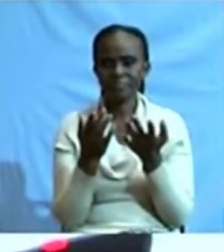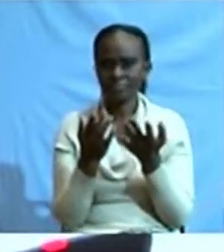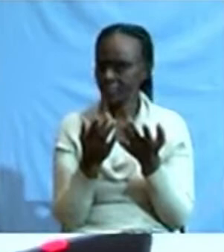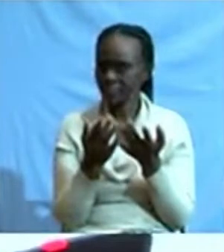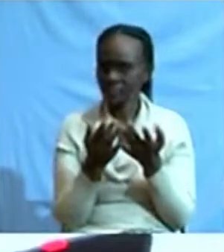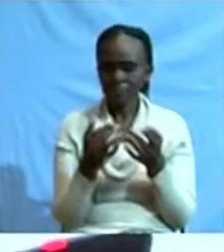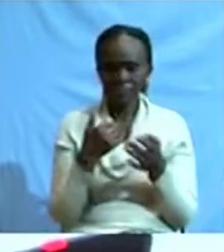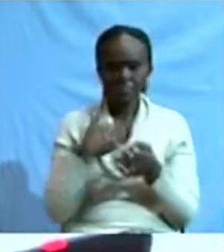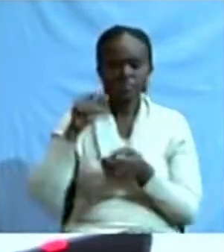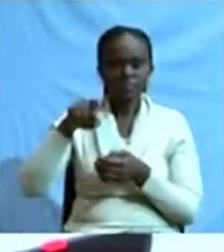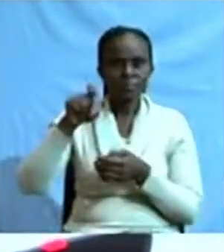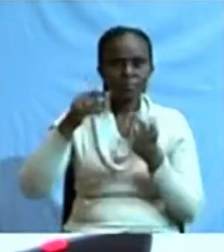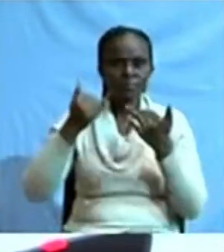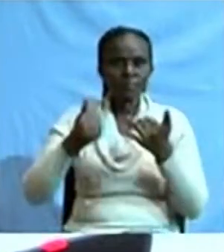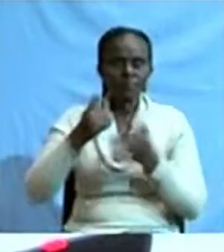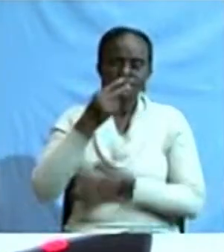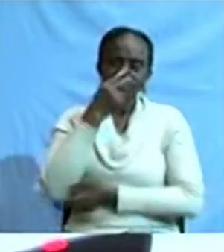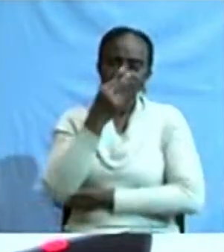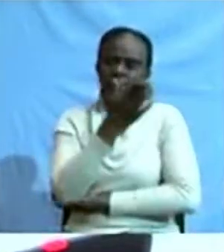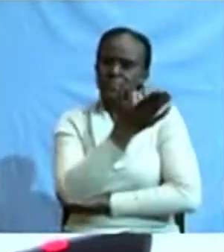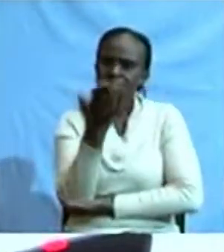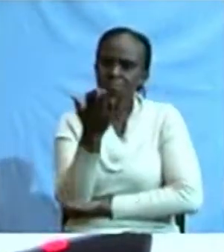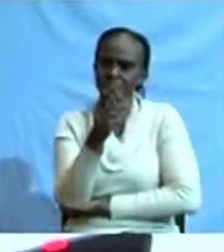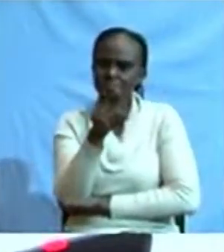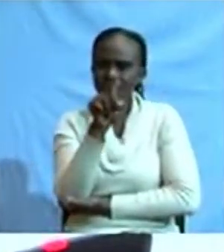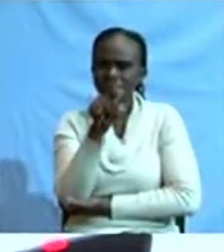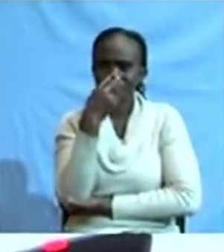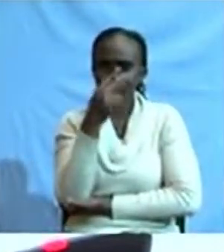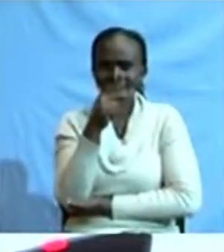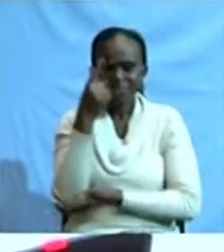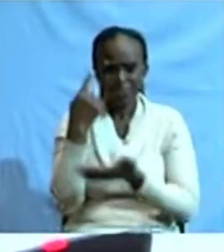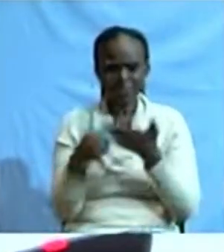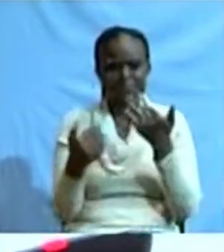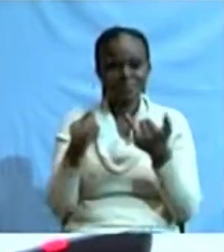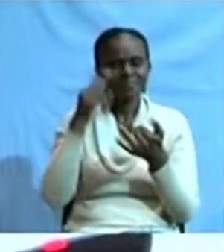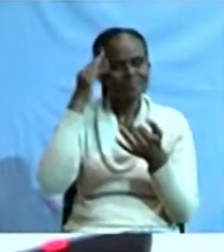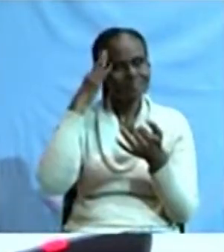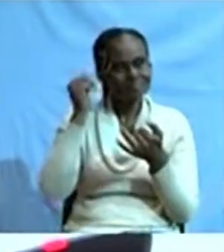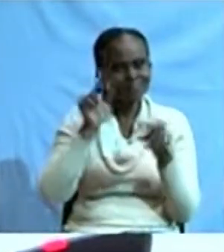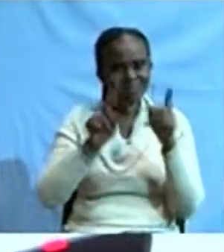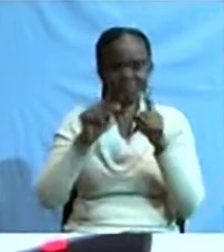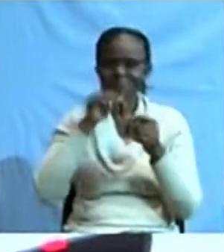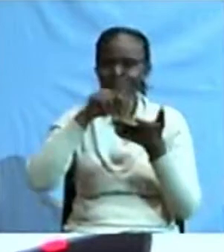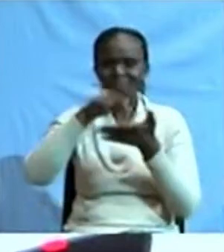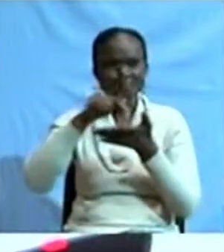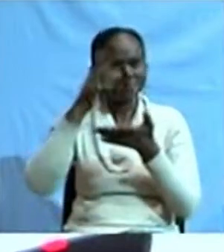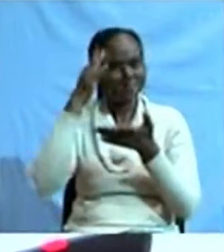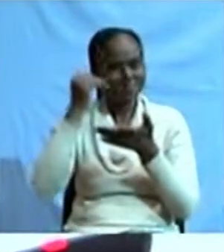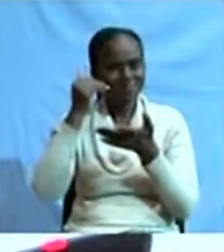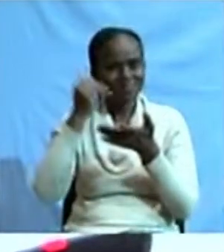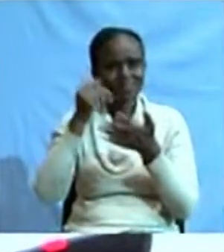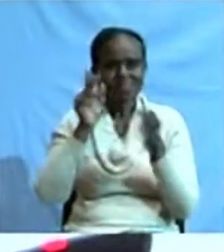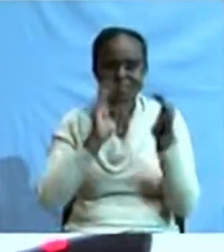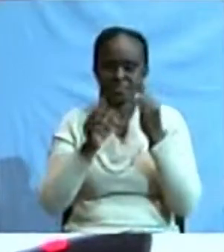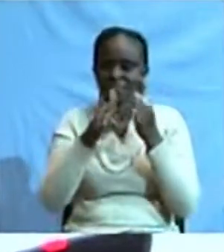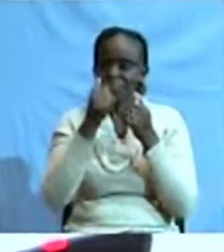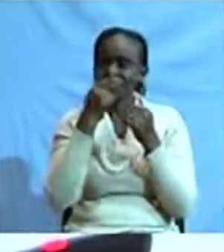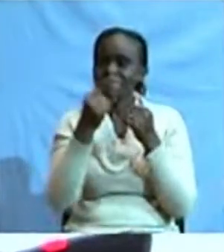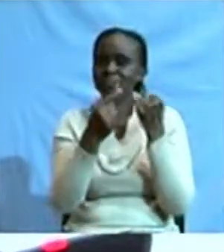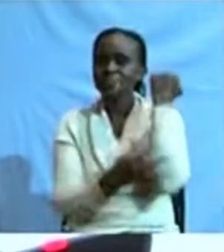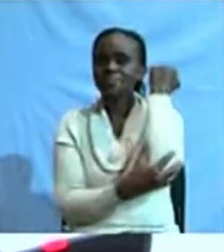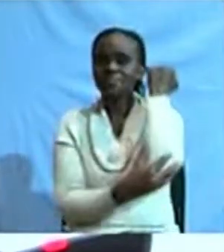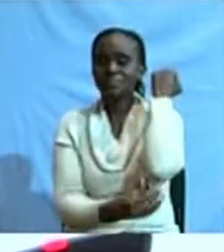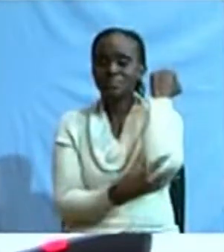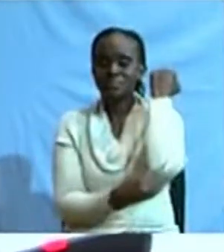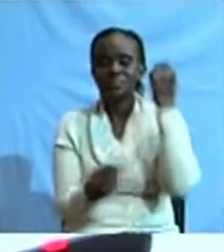There is need to look at, you need to look at how really, what the reasons why people are not paying. If you are saying they are poor, like you